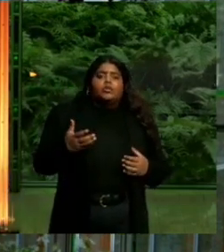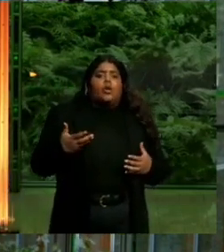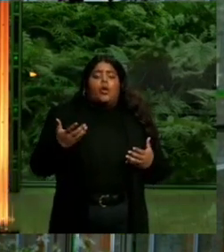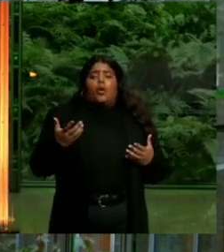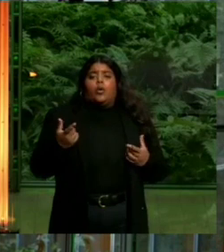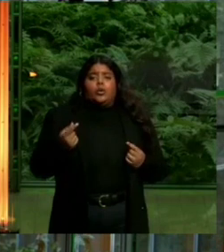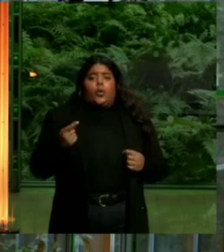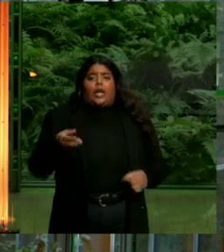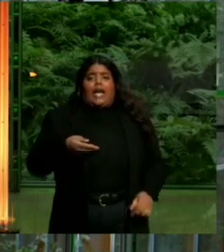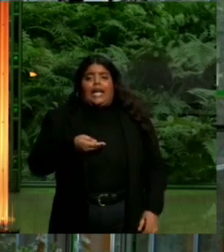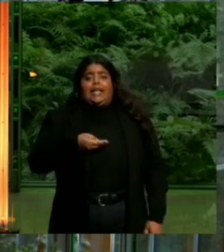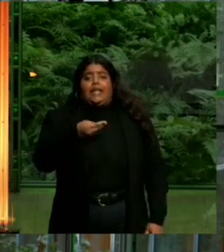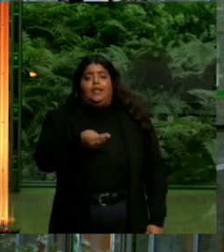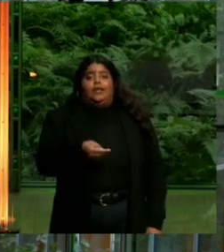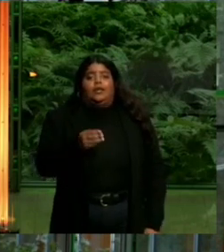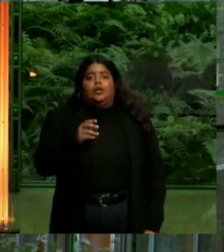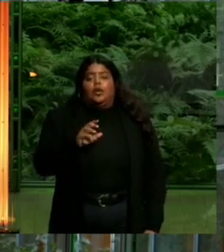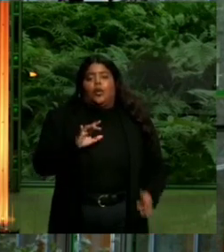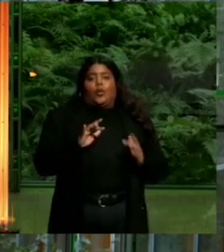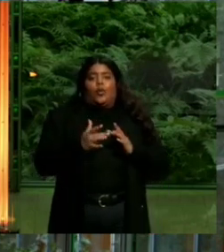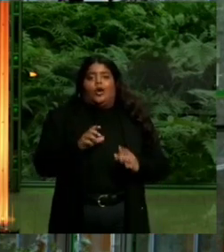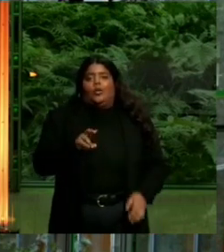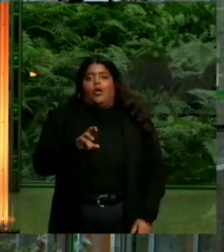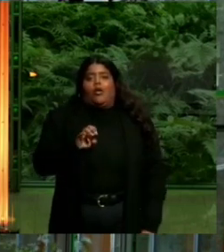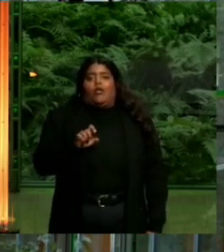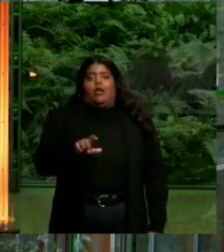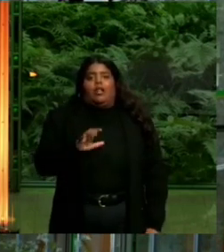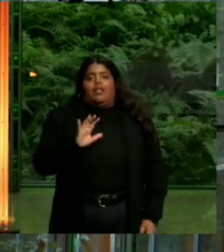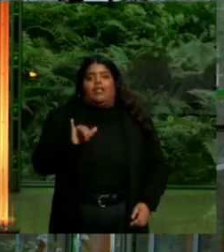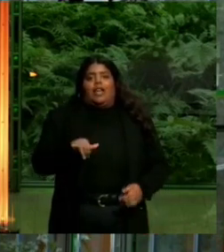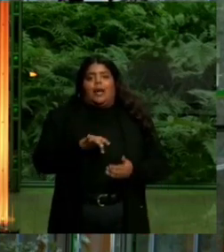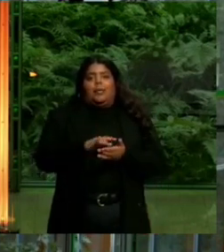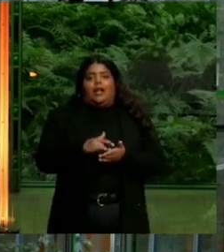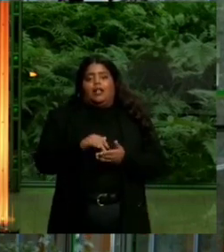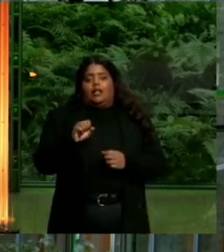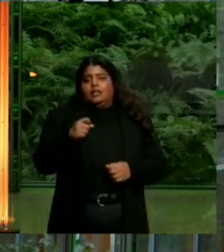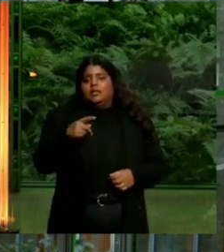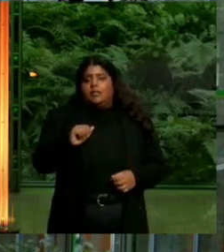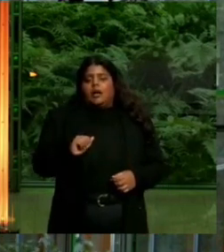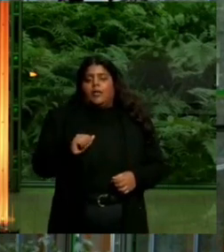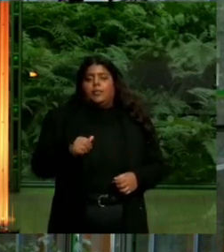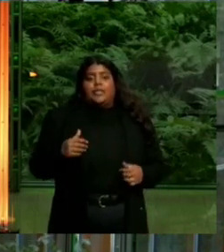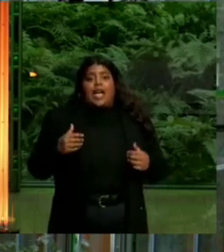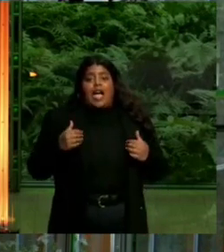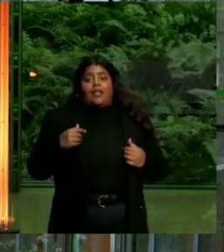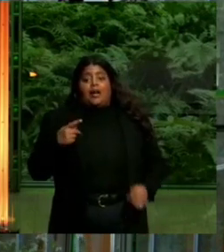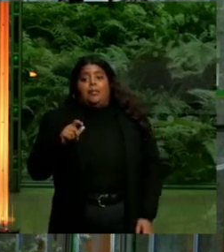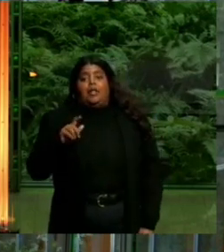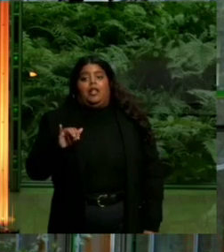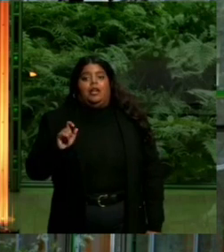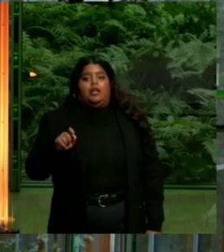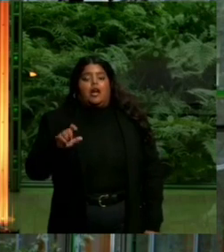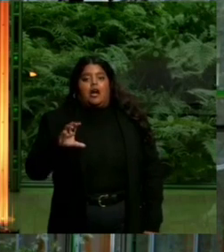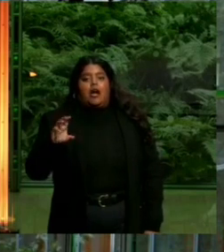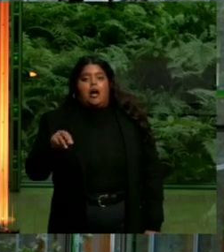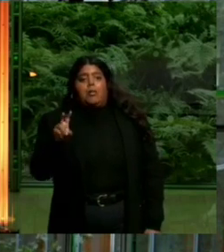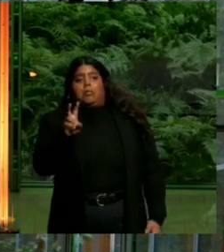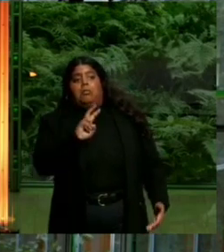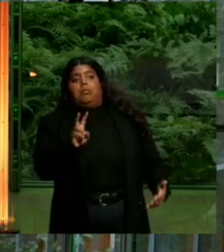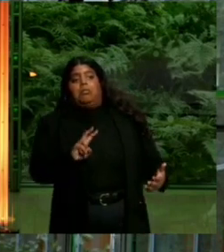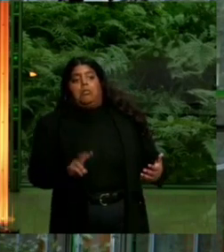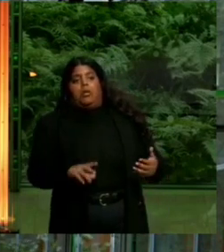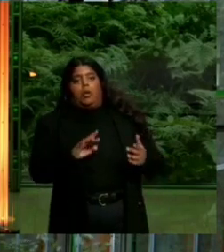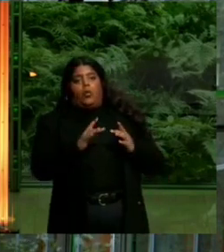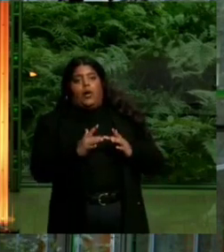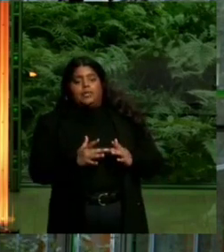it is the URL of the medical spa, have clay.com scrape the website, and then I